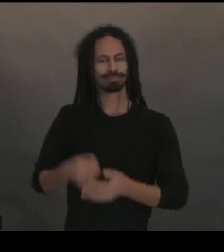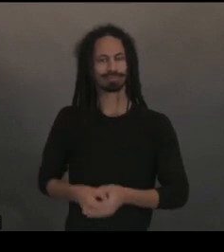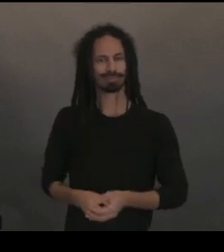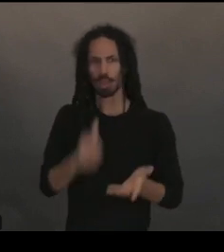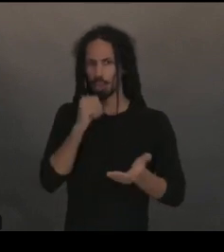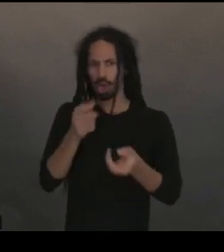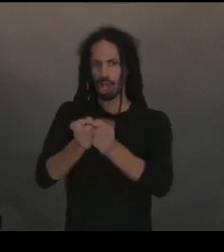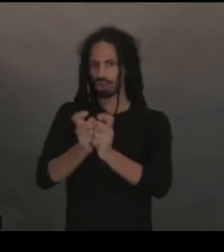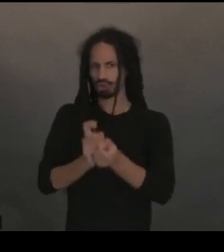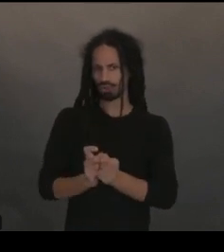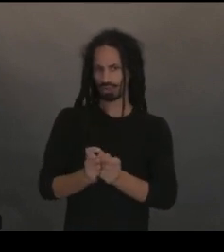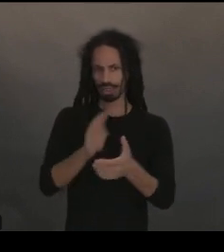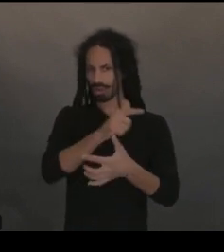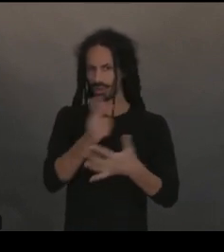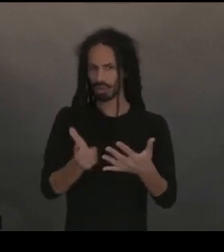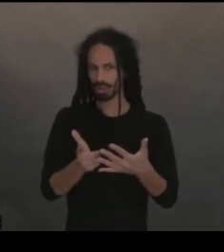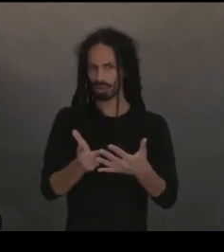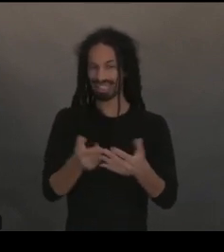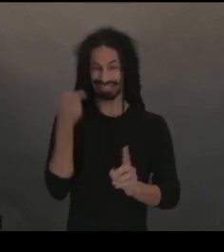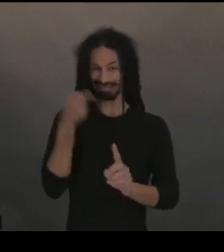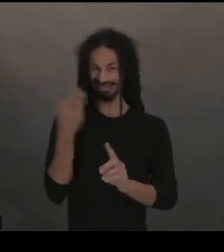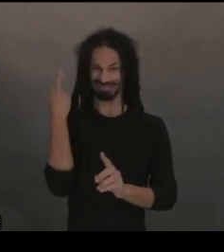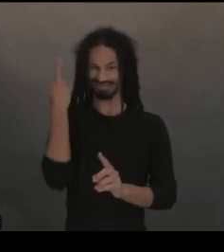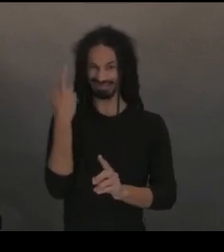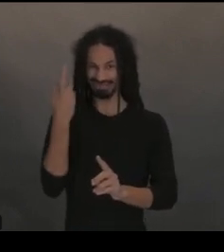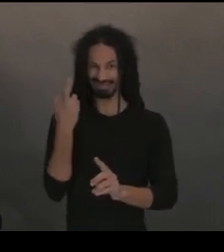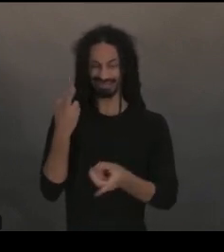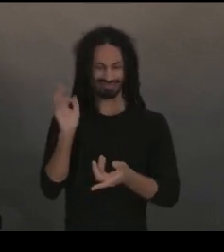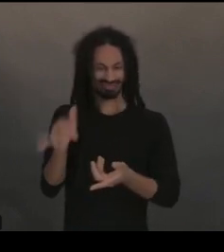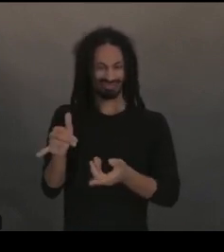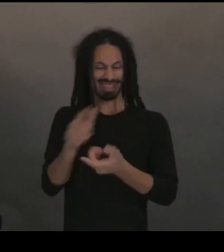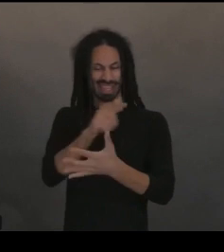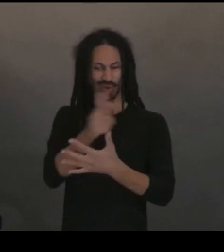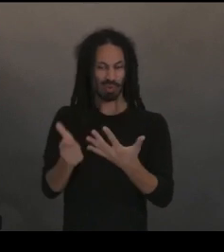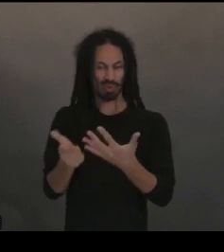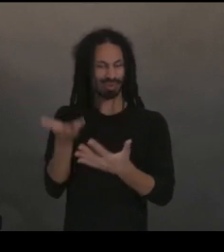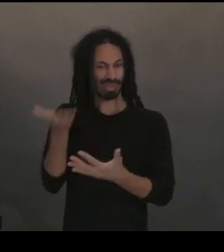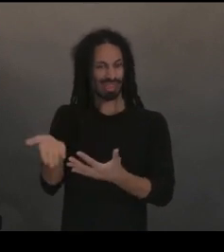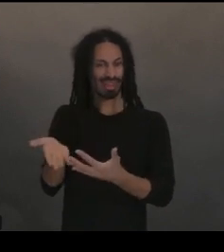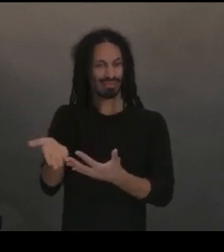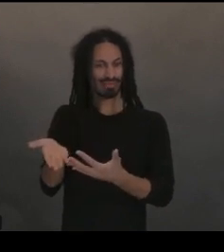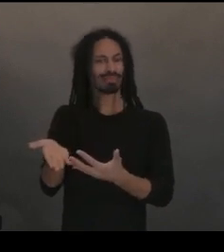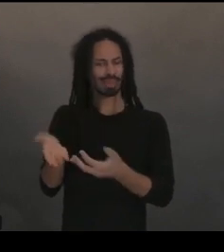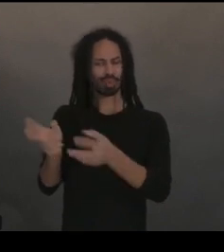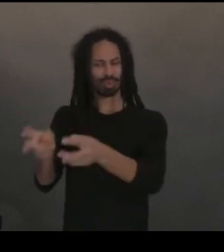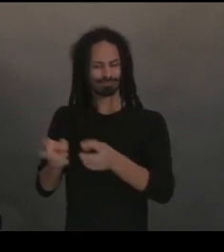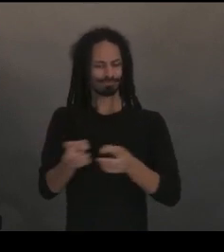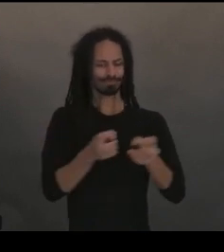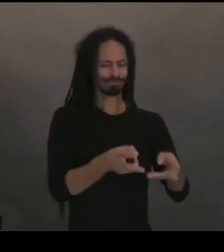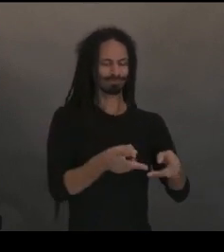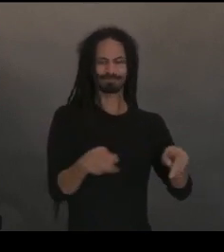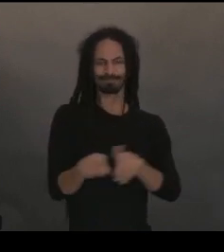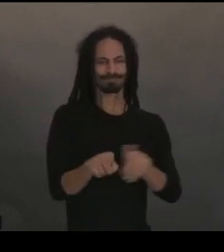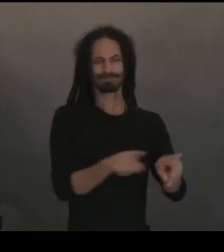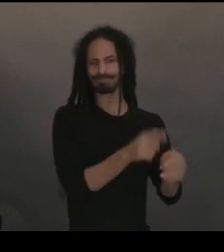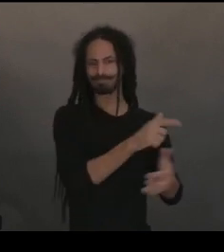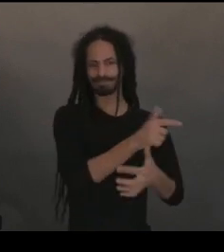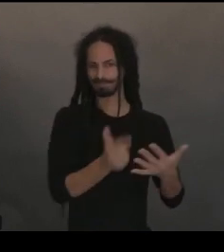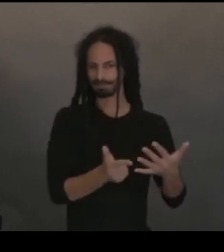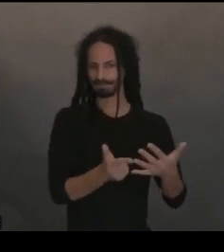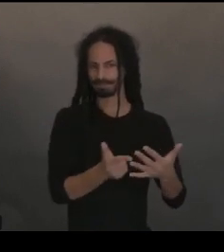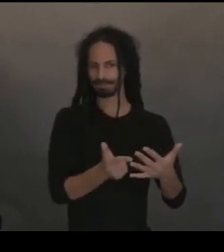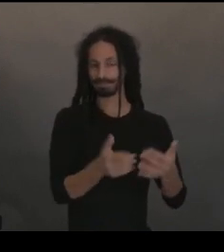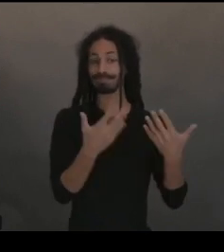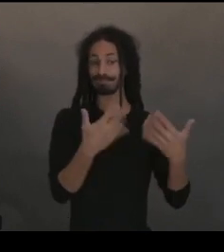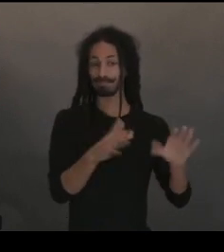that order. There's a reason for that order, and we are replicating that in our reference list entry. We then have